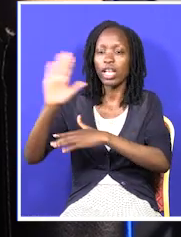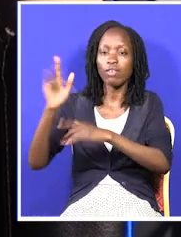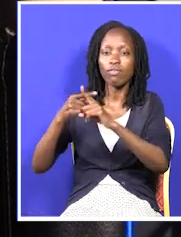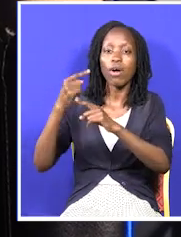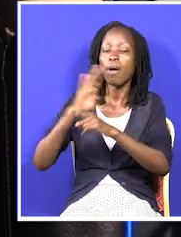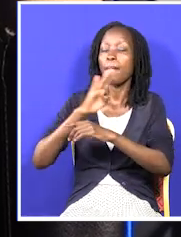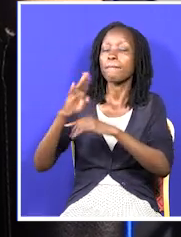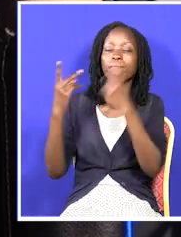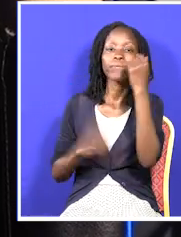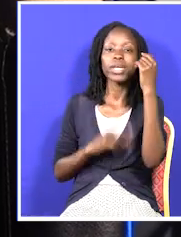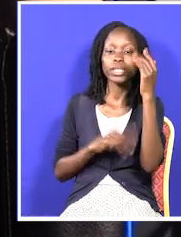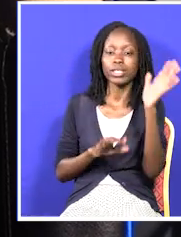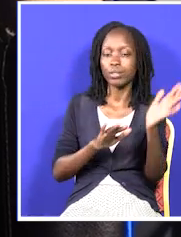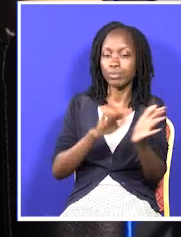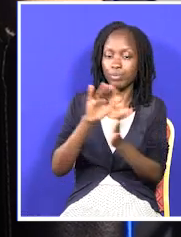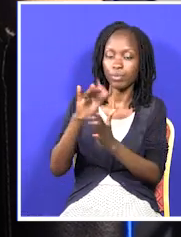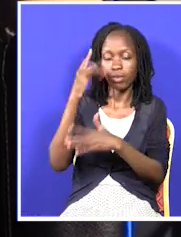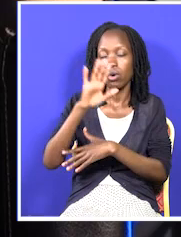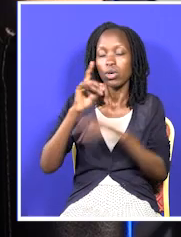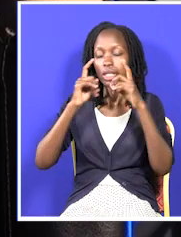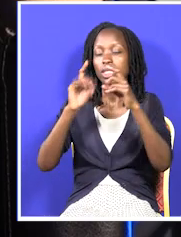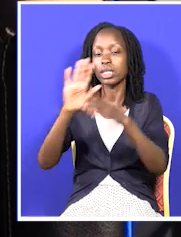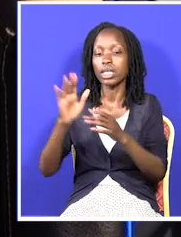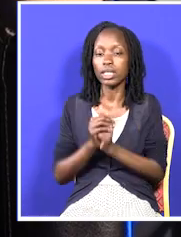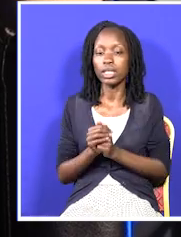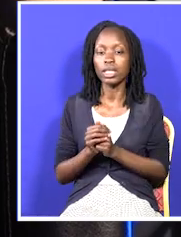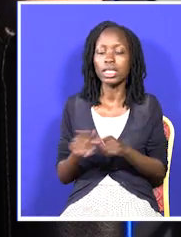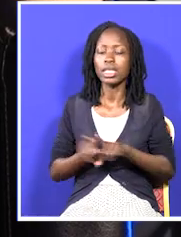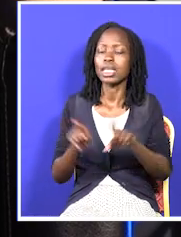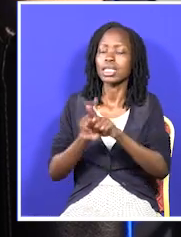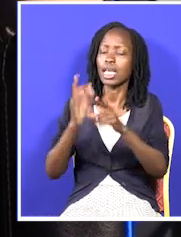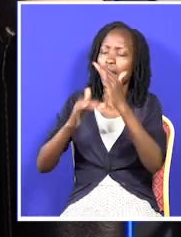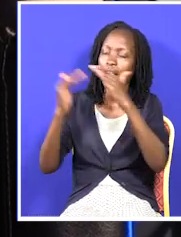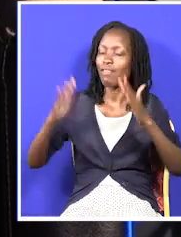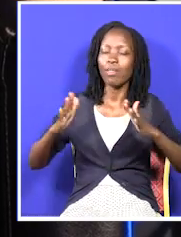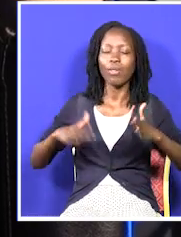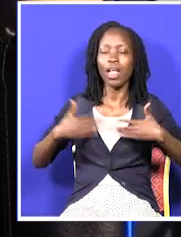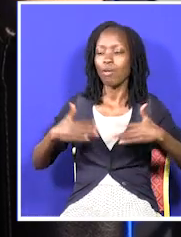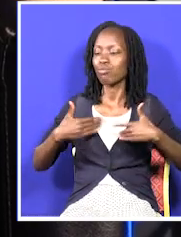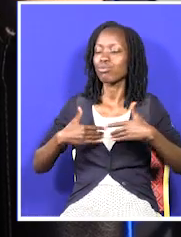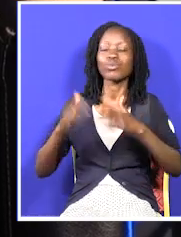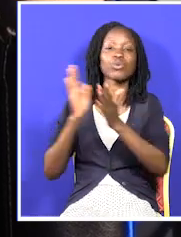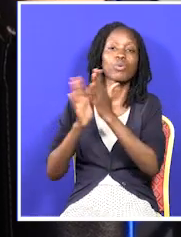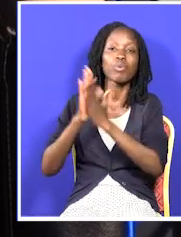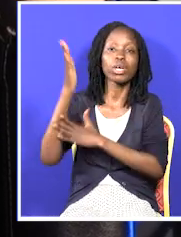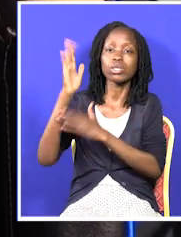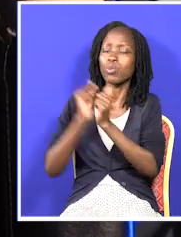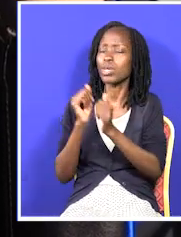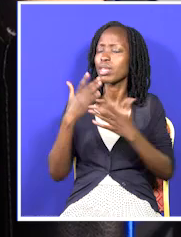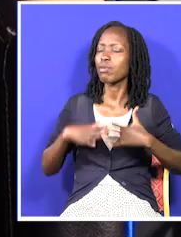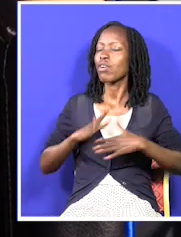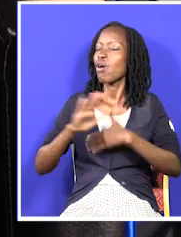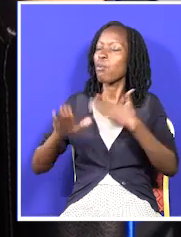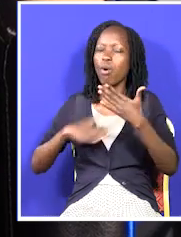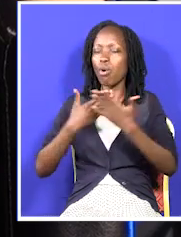from being punished for their sins. It will be exciting to praise God with people from